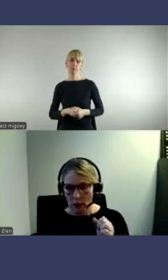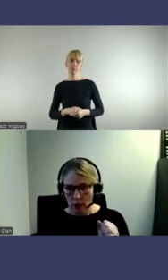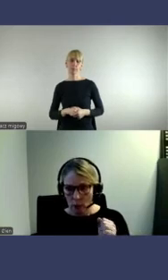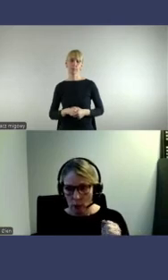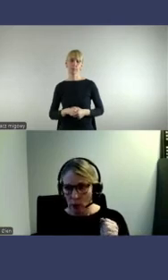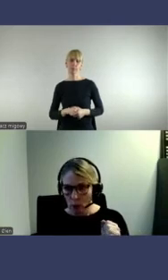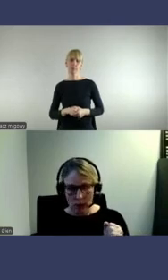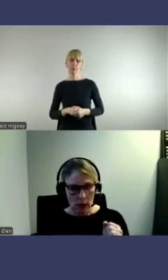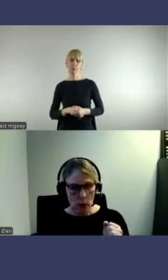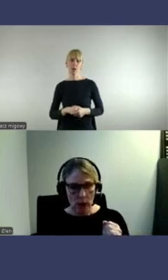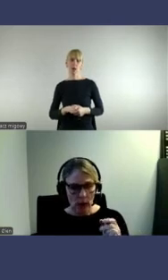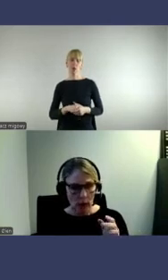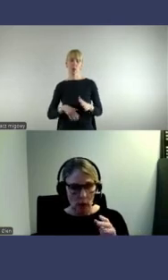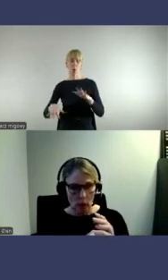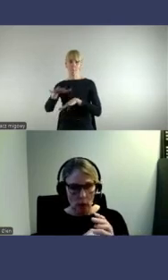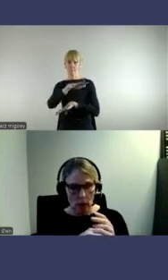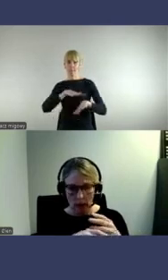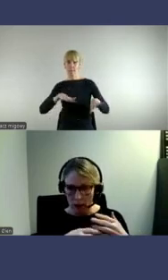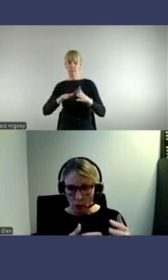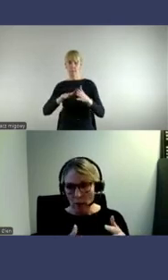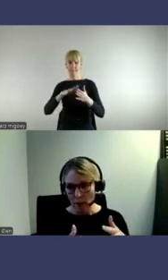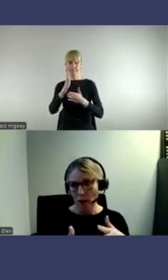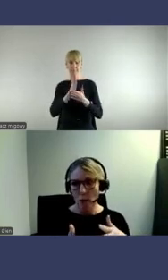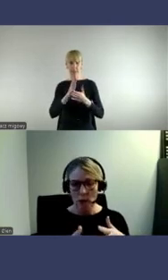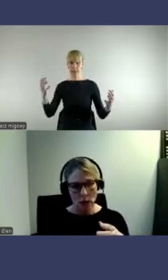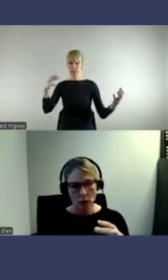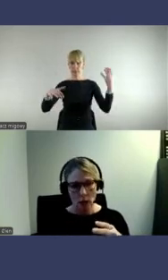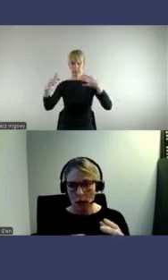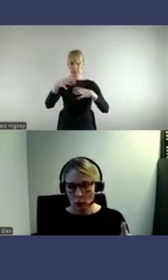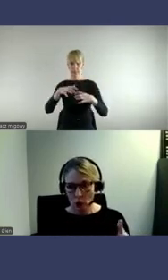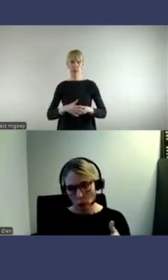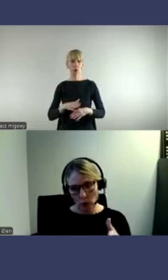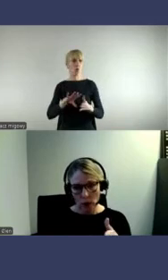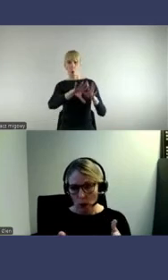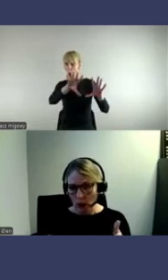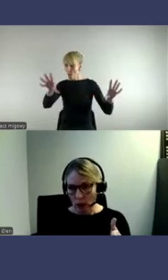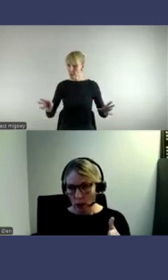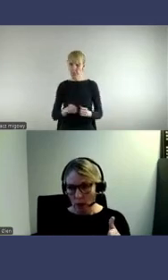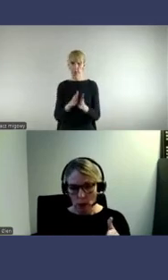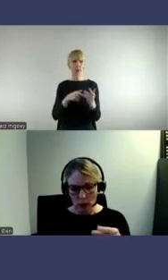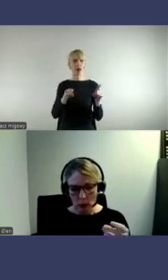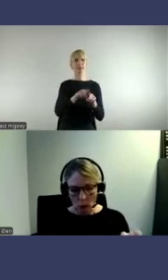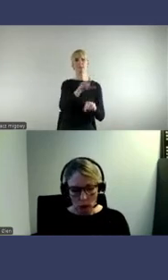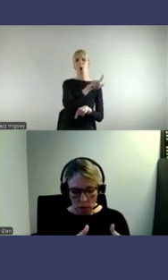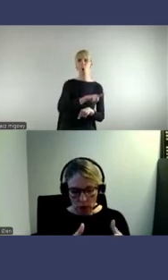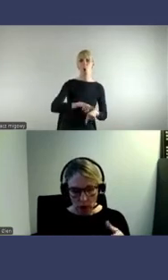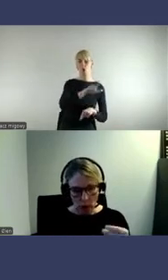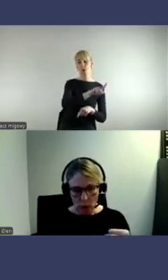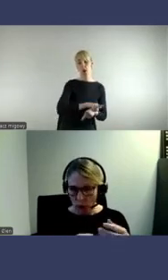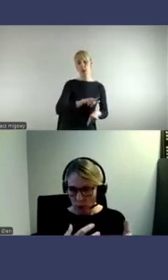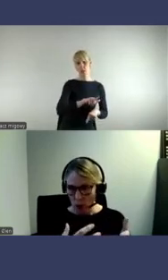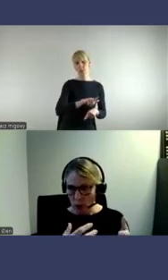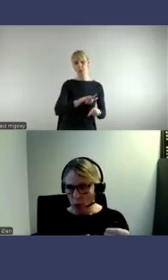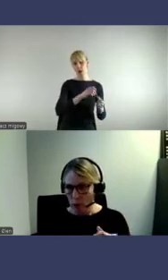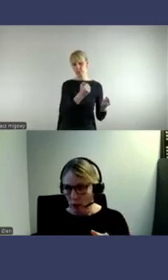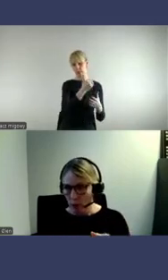means everything from the local industry, what is on the farms, in the shops and the hotels, both in terms of material, but